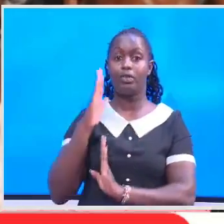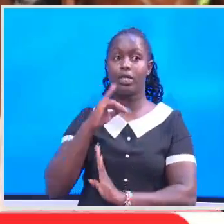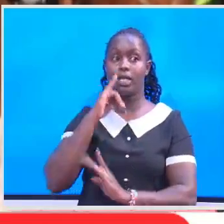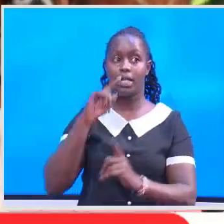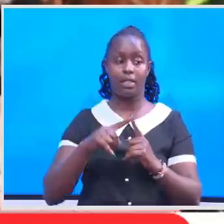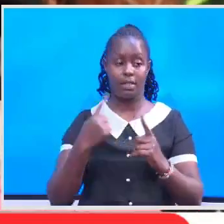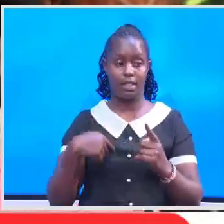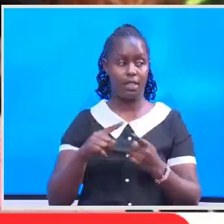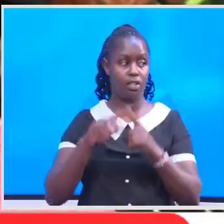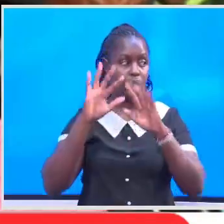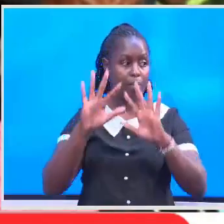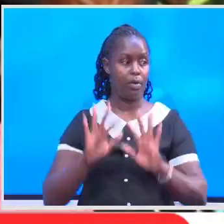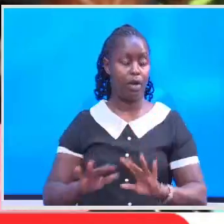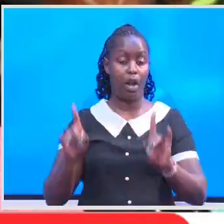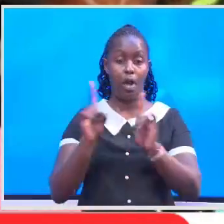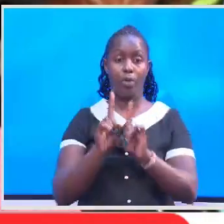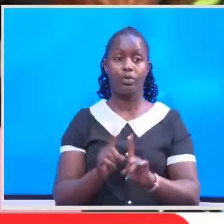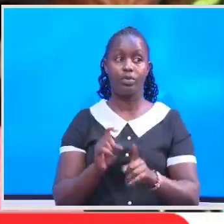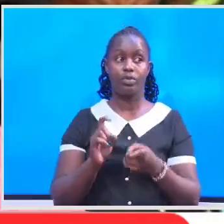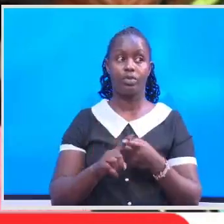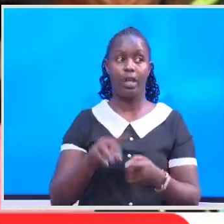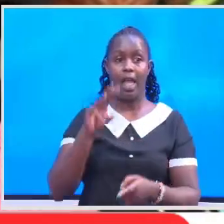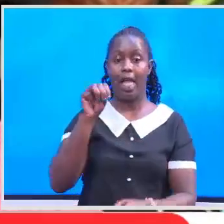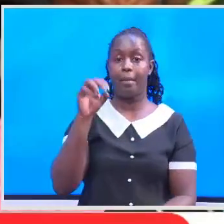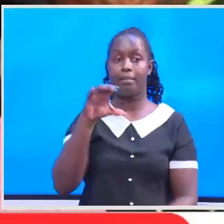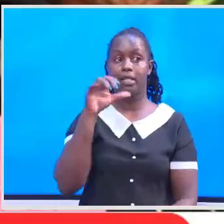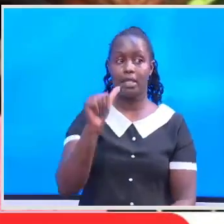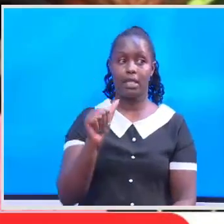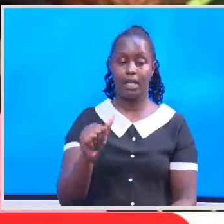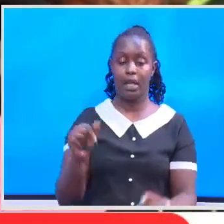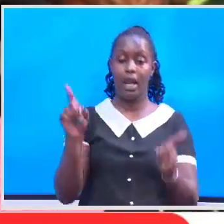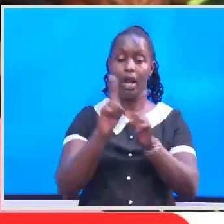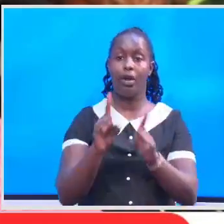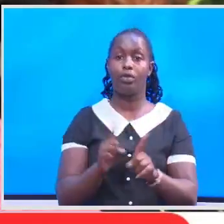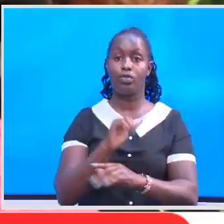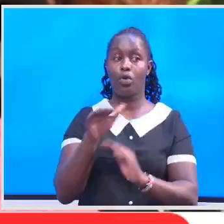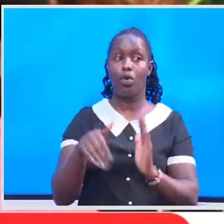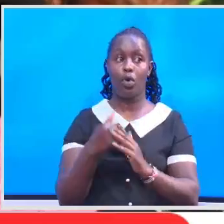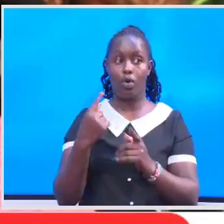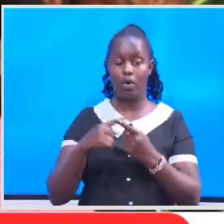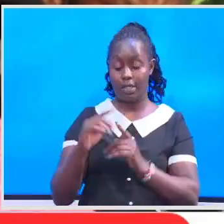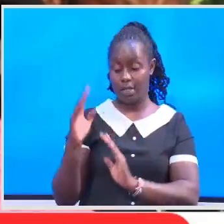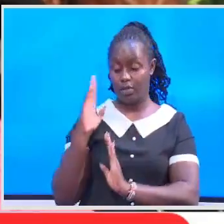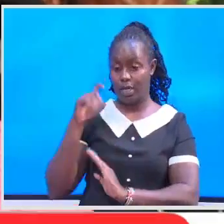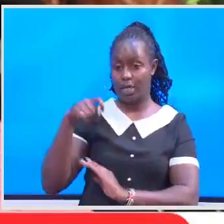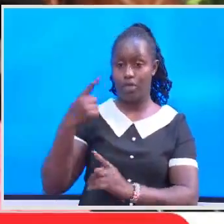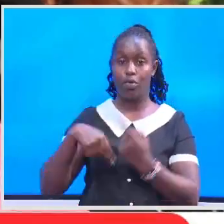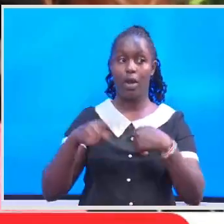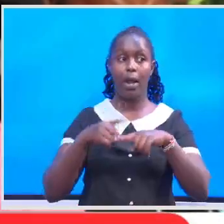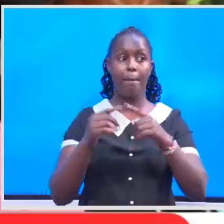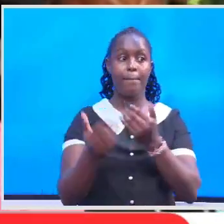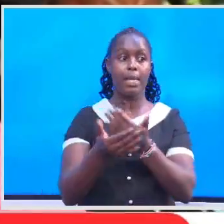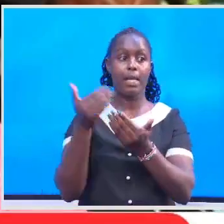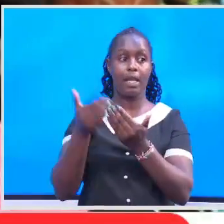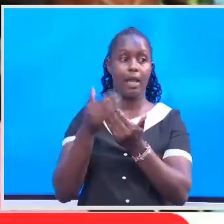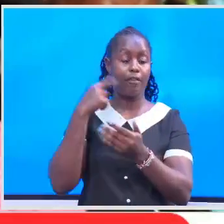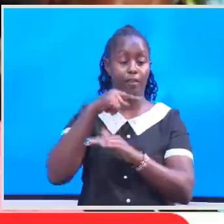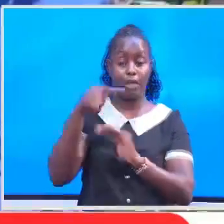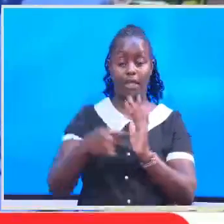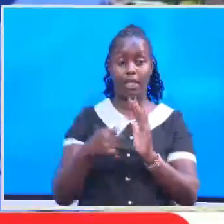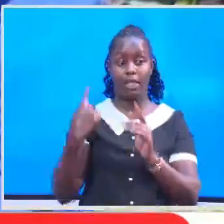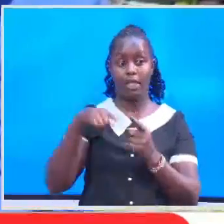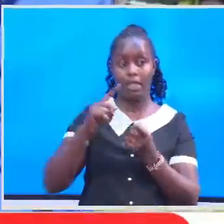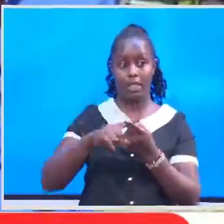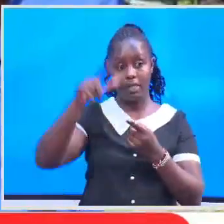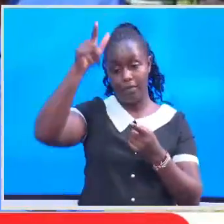tungeomba MCA, MP, hata serikali yote kwa jumla ikuje iangalie hii kijiji, iangalie security